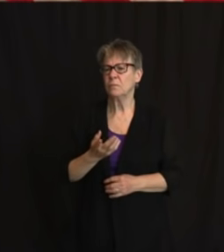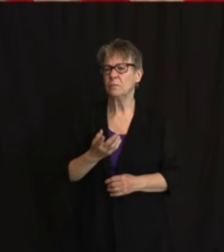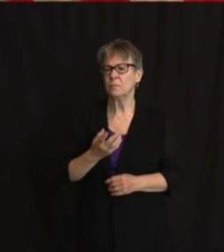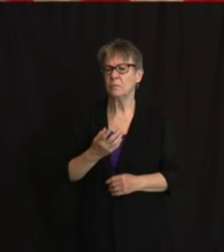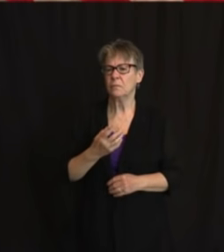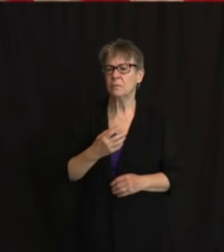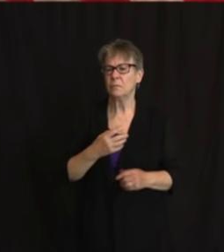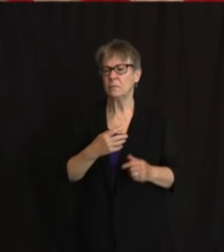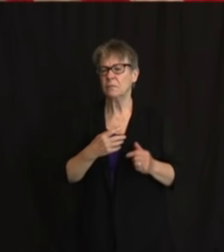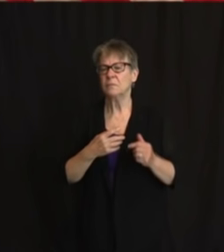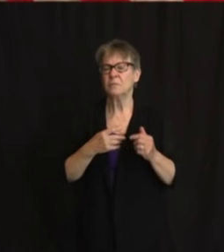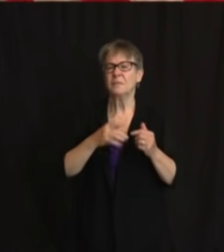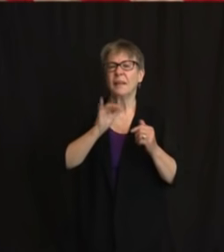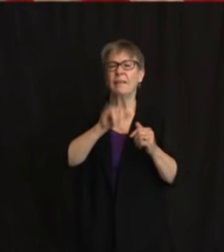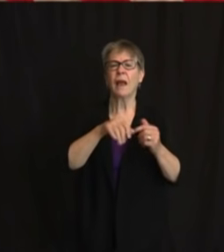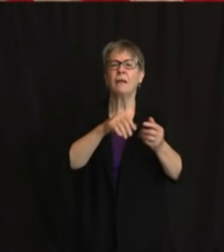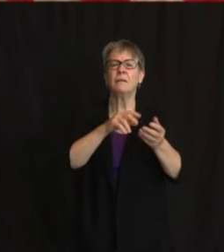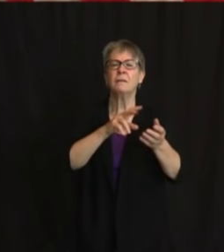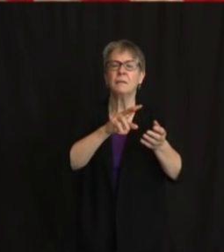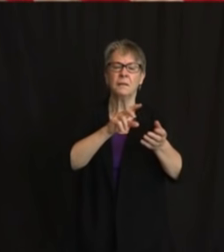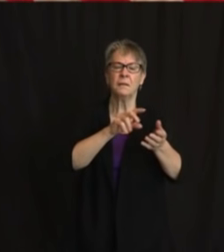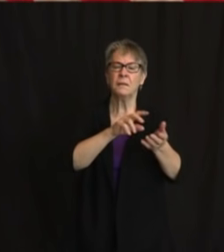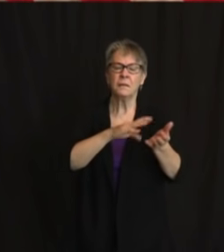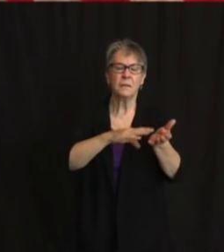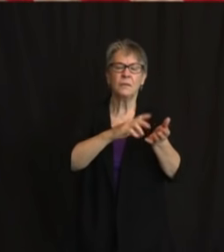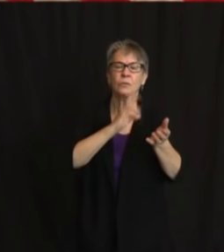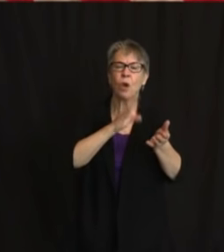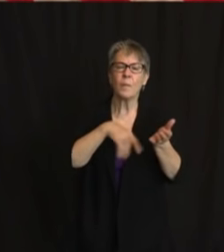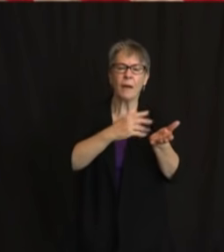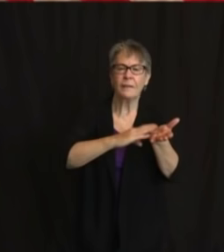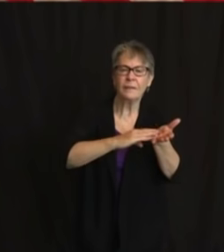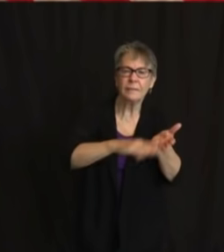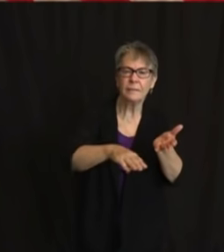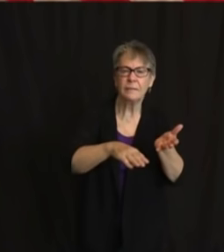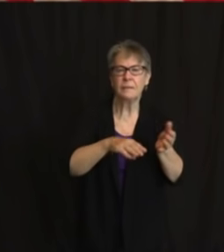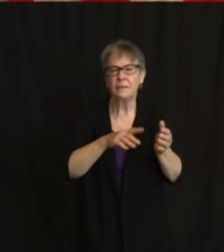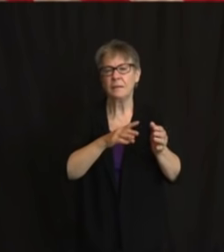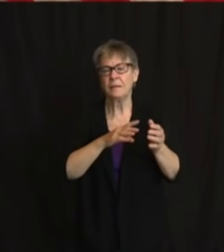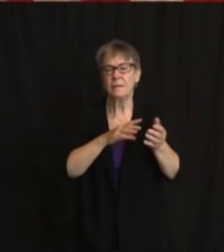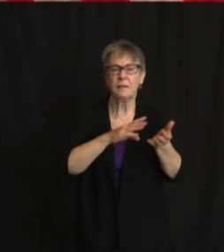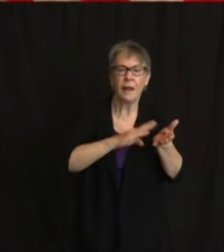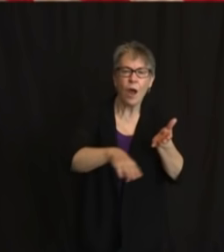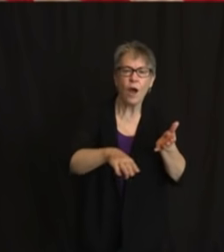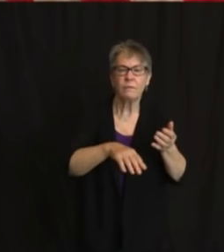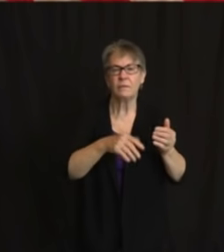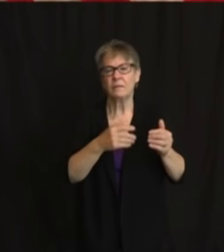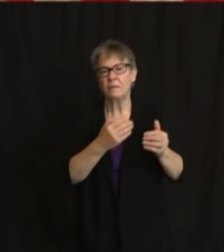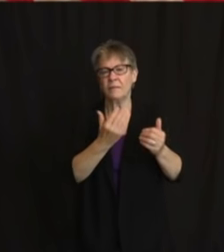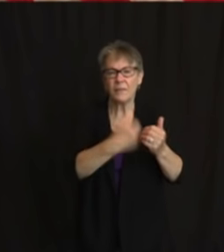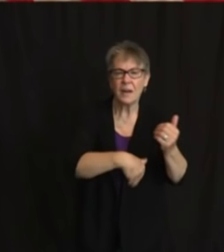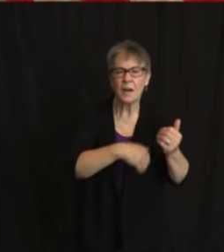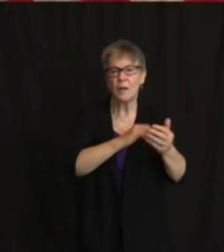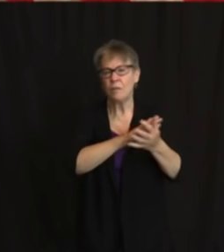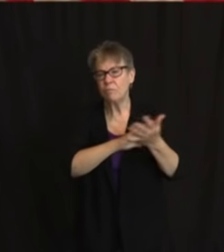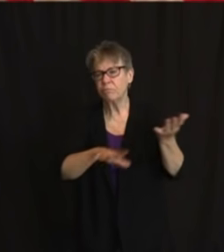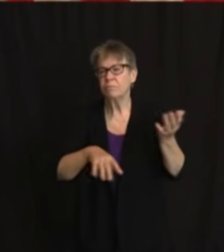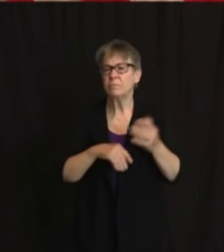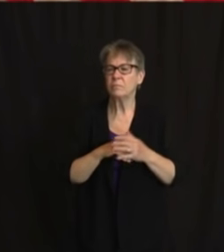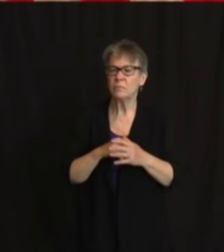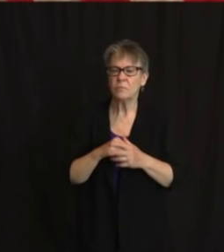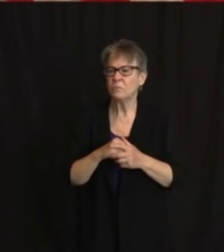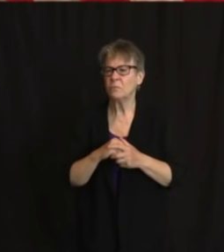biggest number, bills that had been introduced, and subsequently there have been cleanup bills that I've already